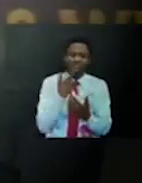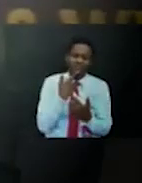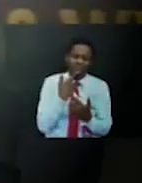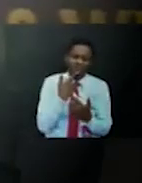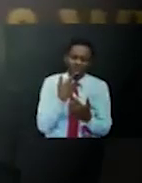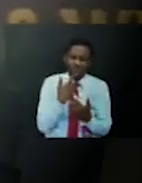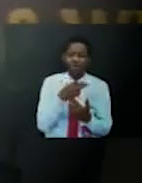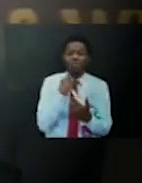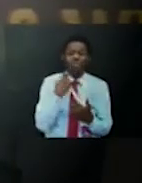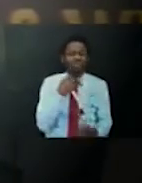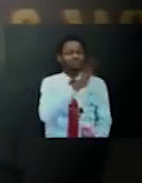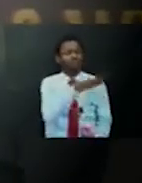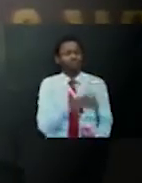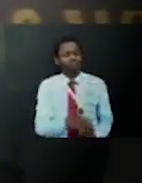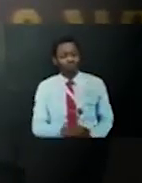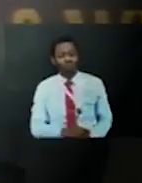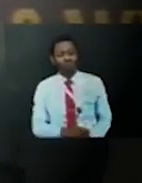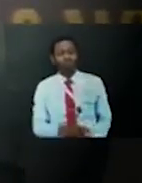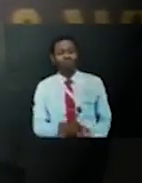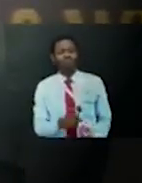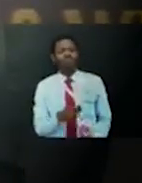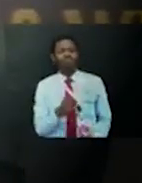It says, Osofo.